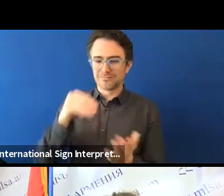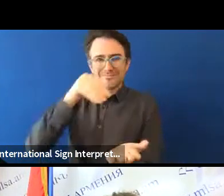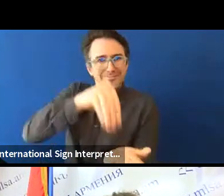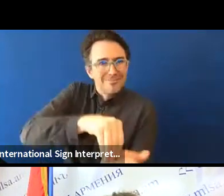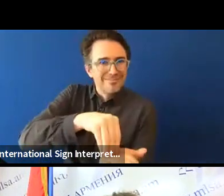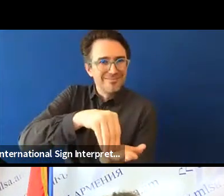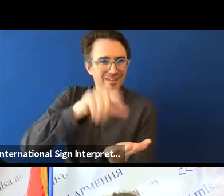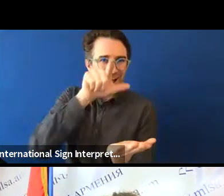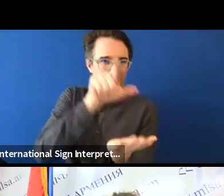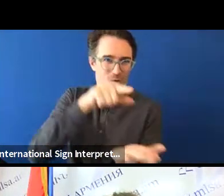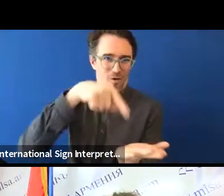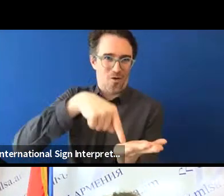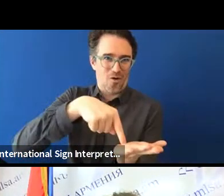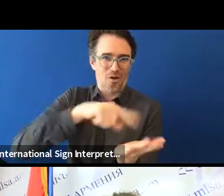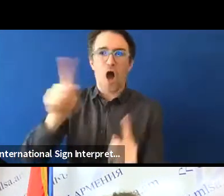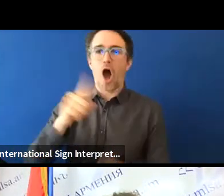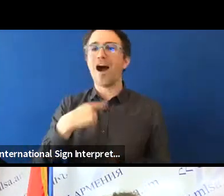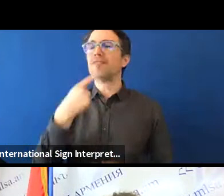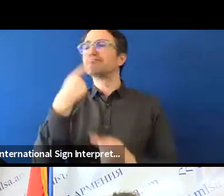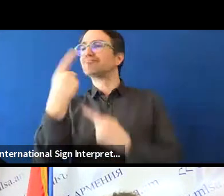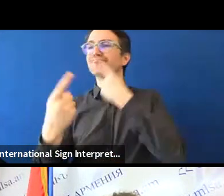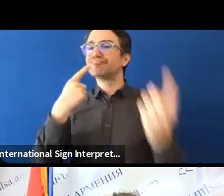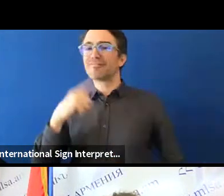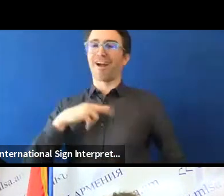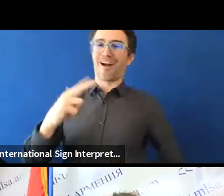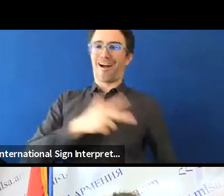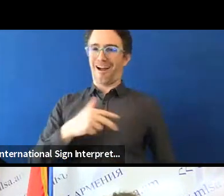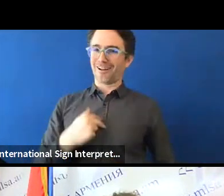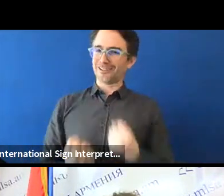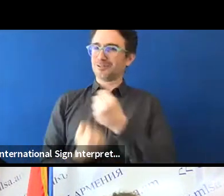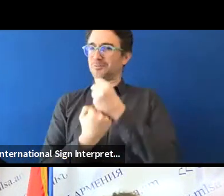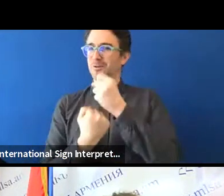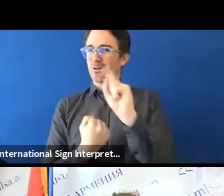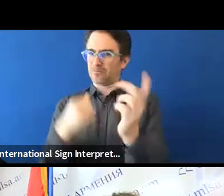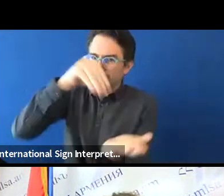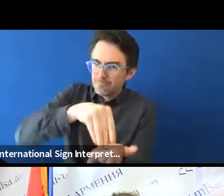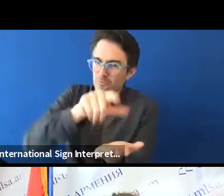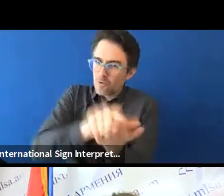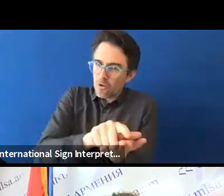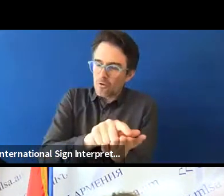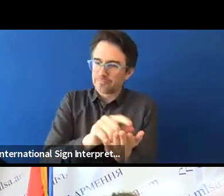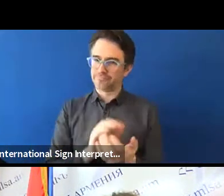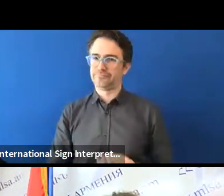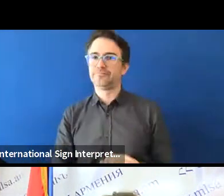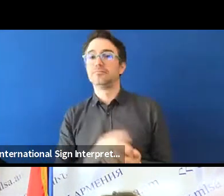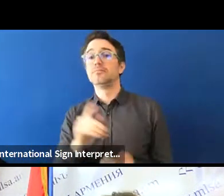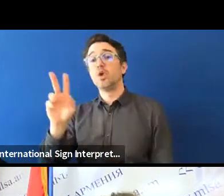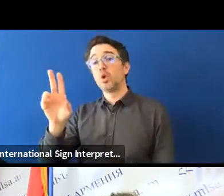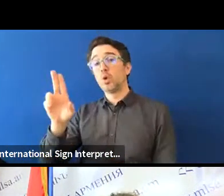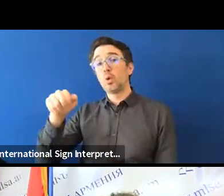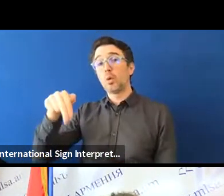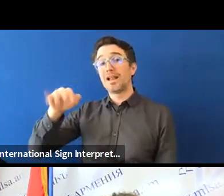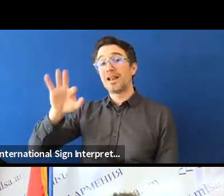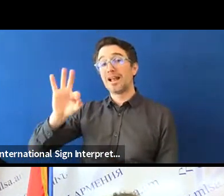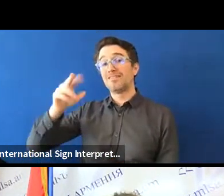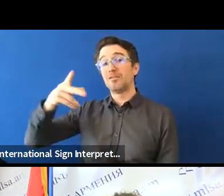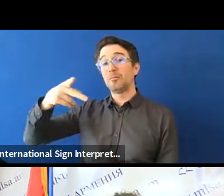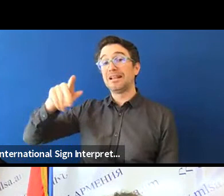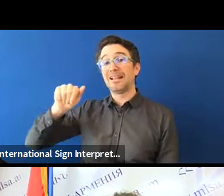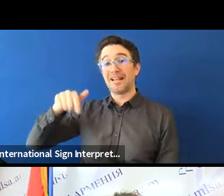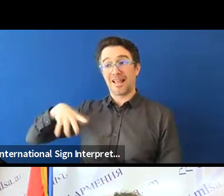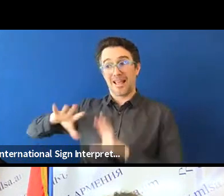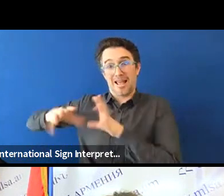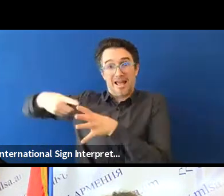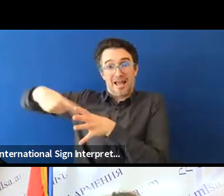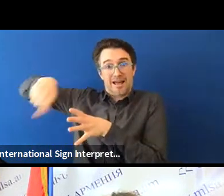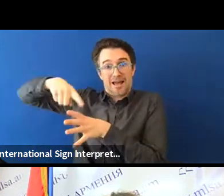program to prevent son preference and gender-biased sex selection. In this regard, let